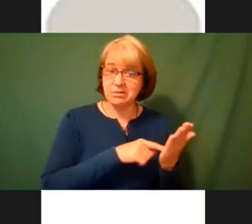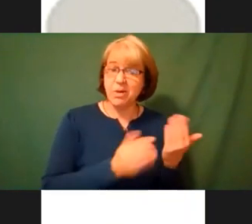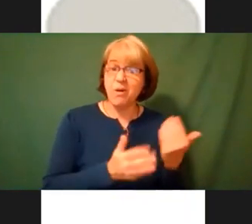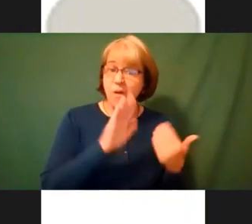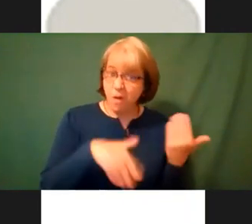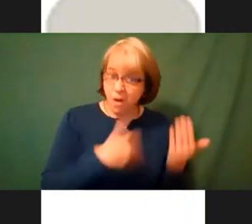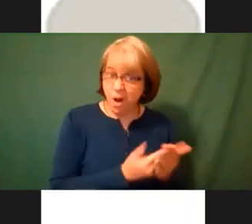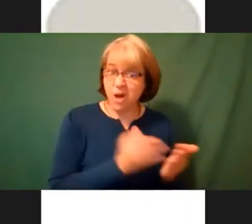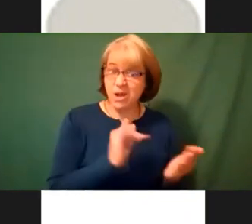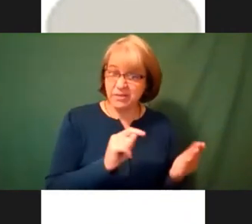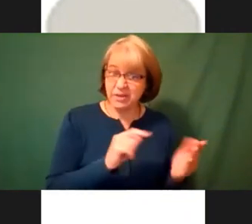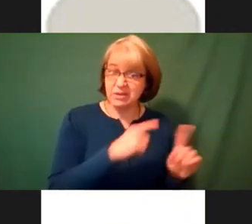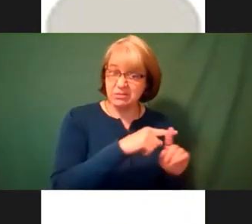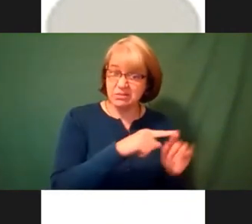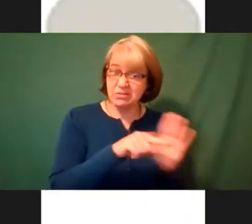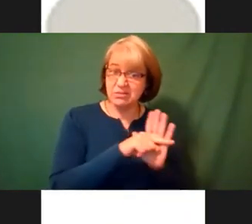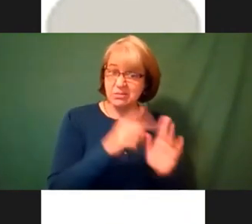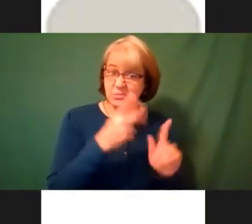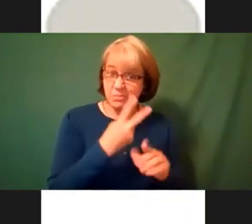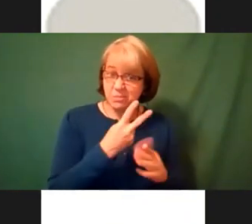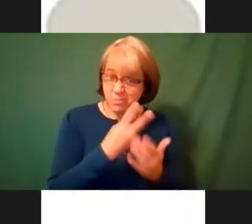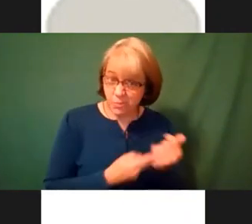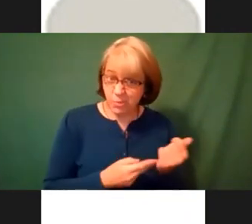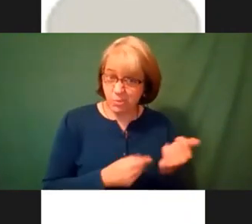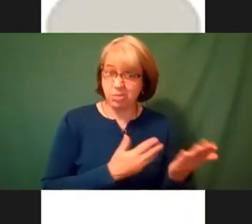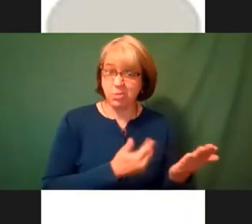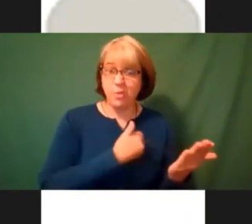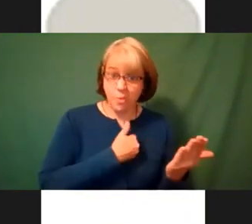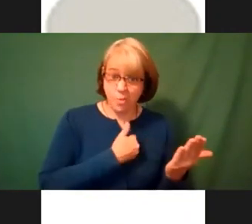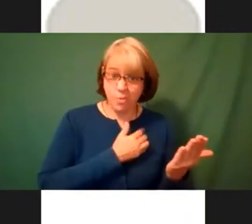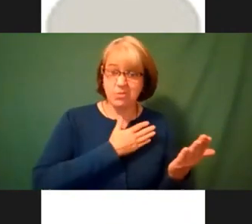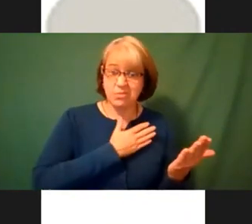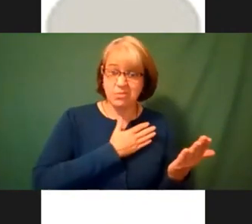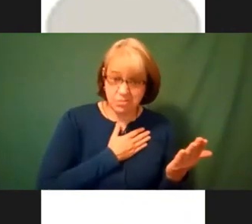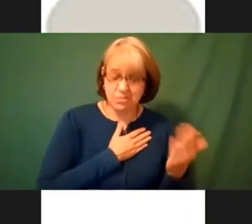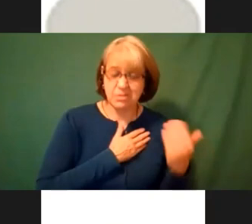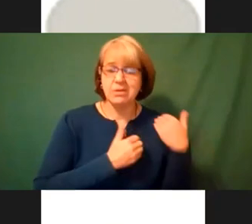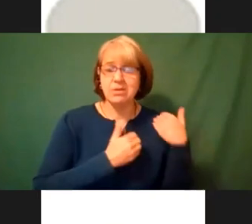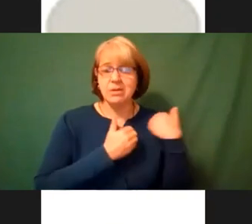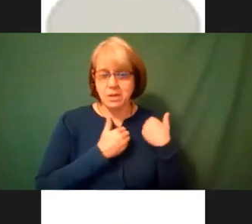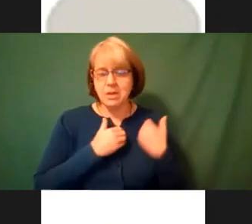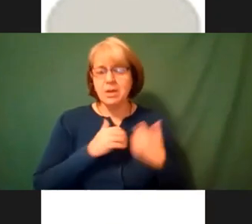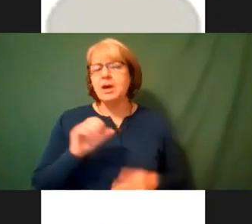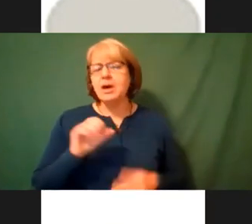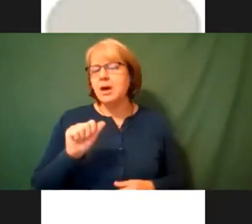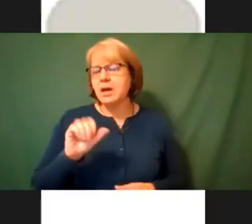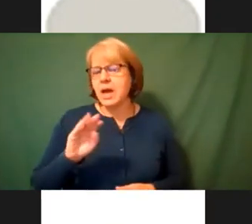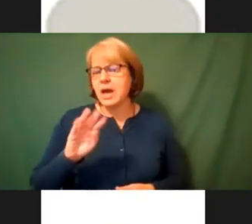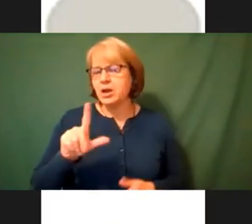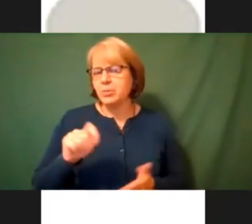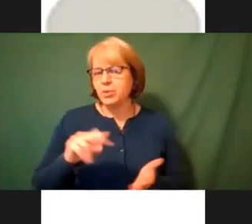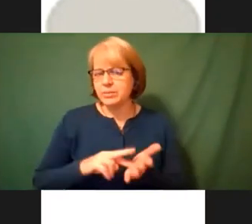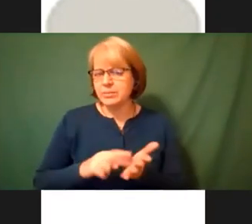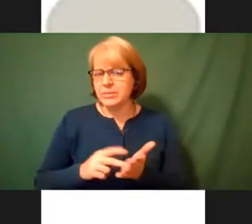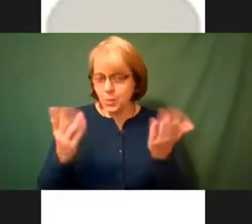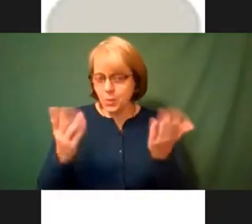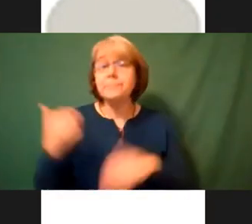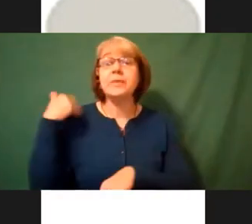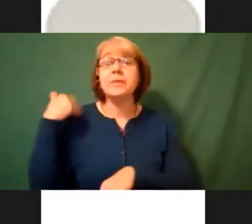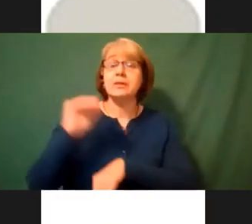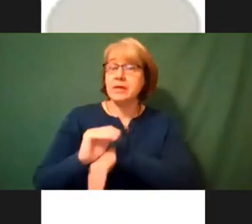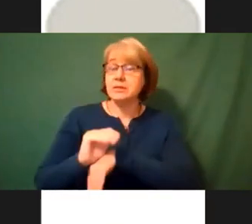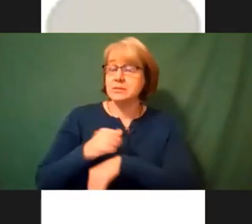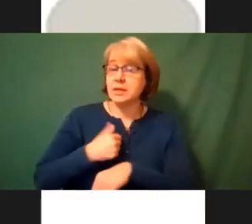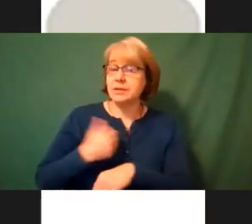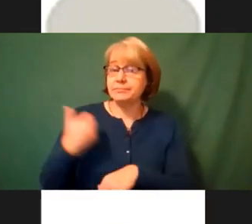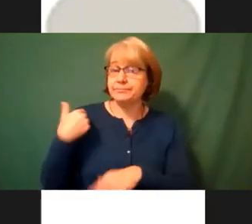right? To understand how you can be accountable, I've been thinking a lot. Last night, one of the talks I did online was